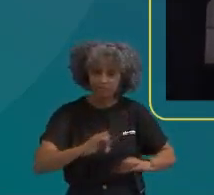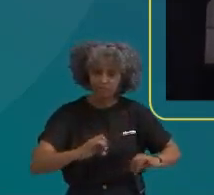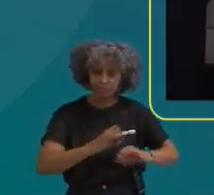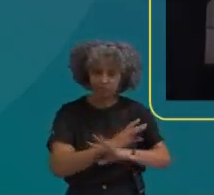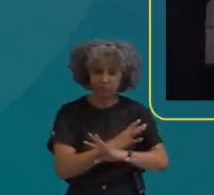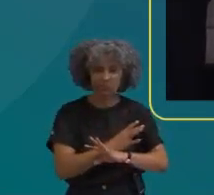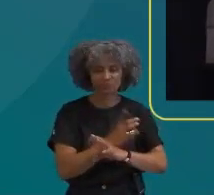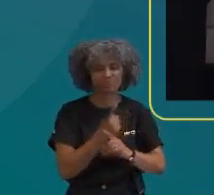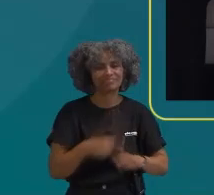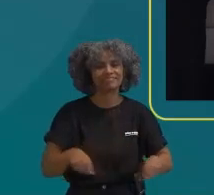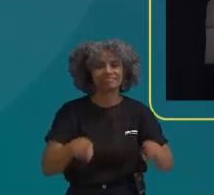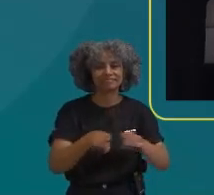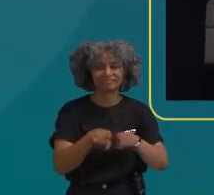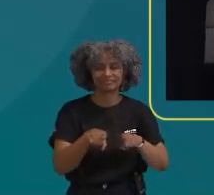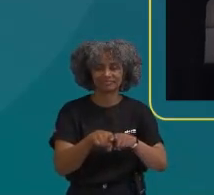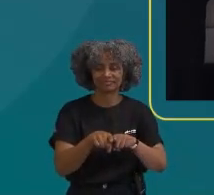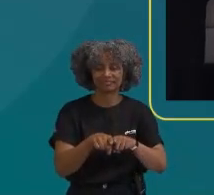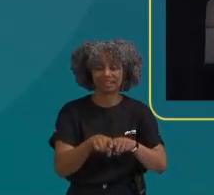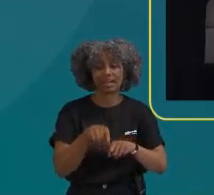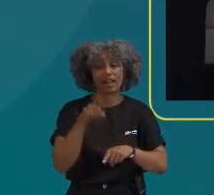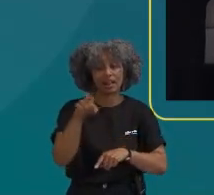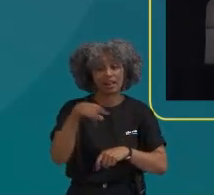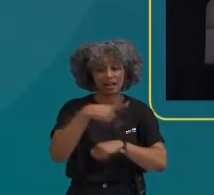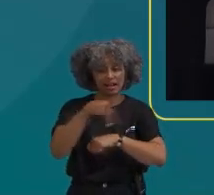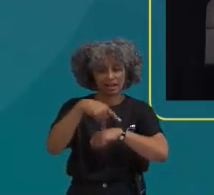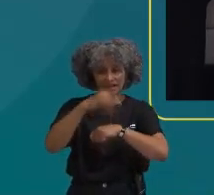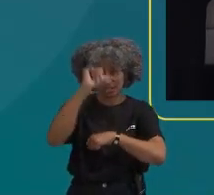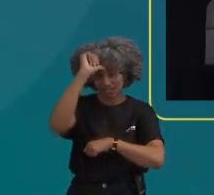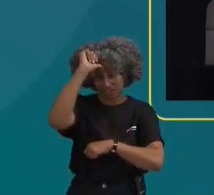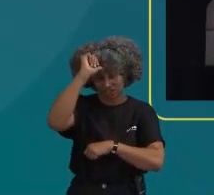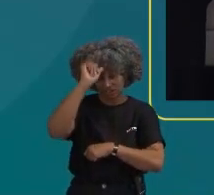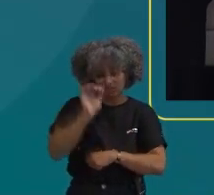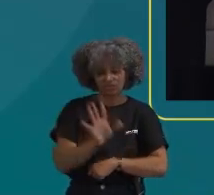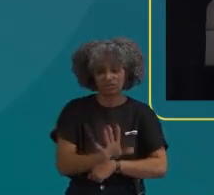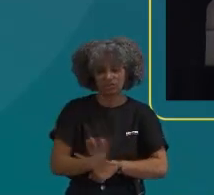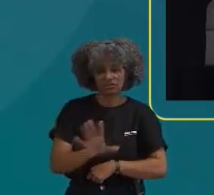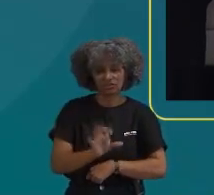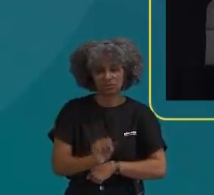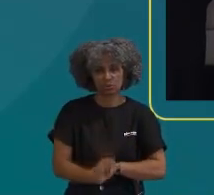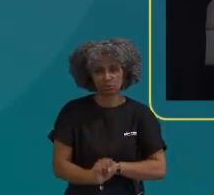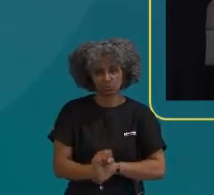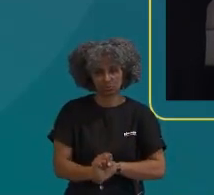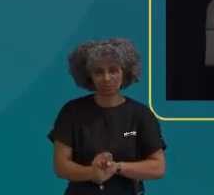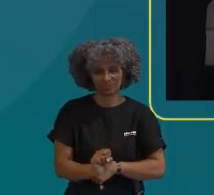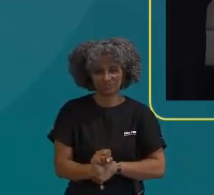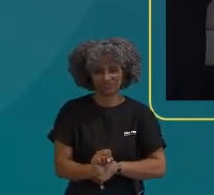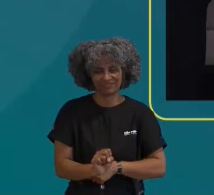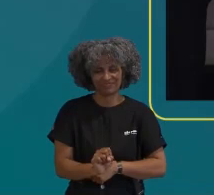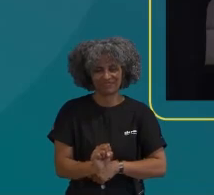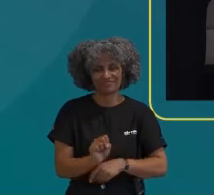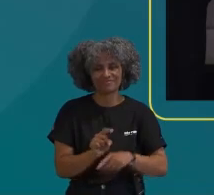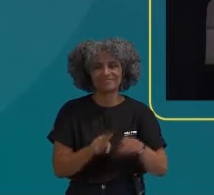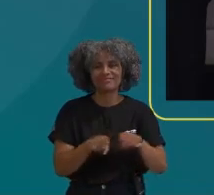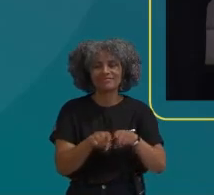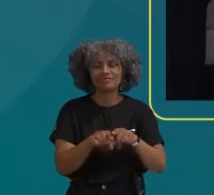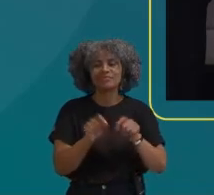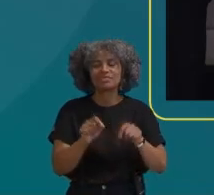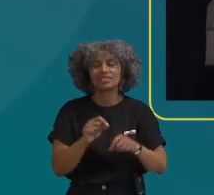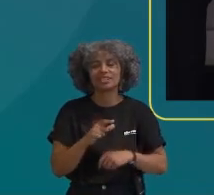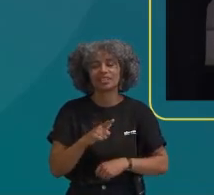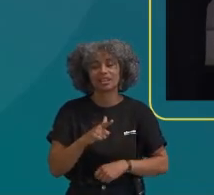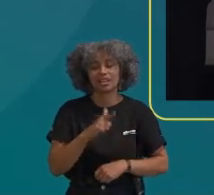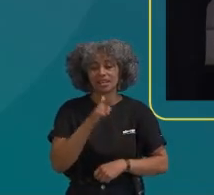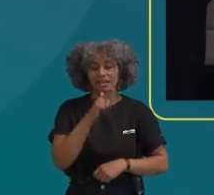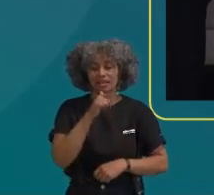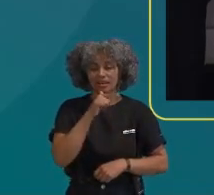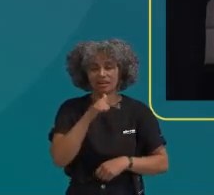tip of India. So, and our close proximity to the ocean, to the sea, also makes